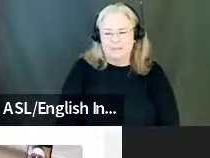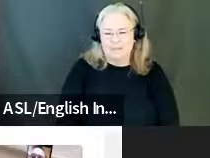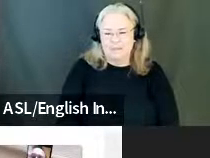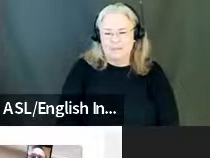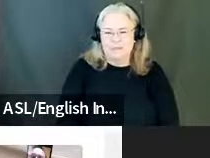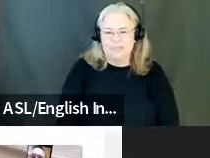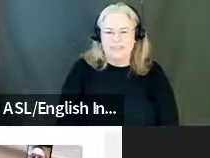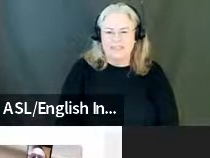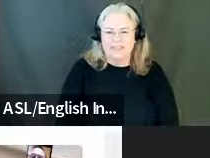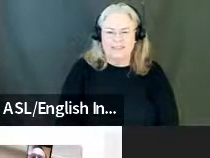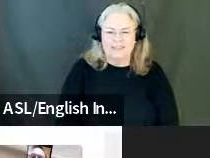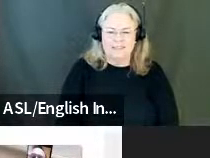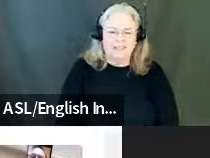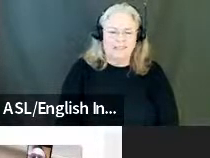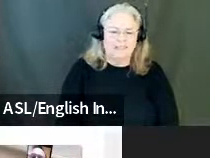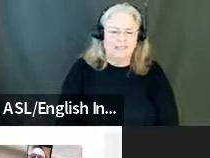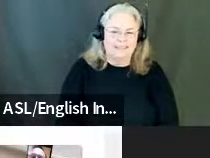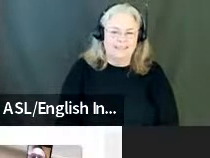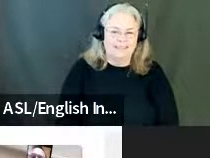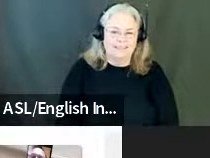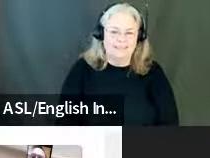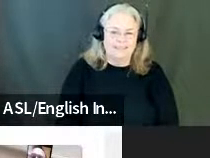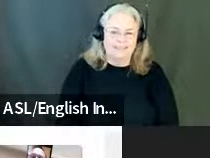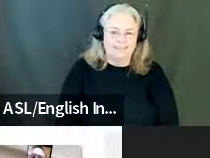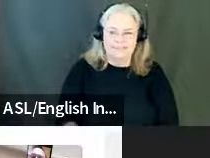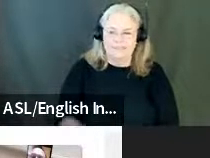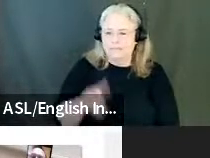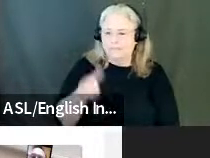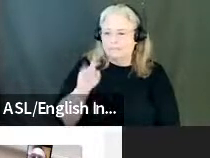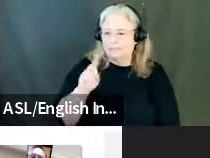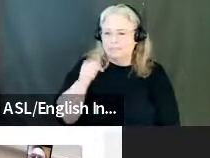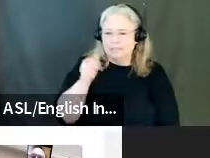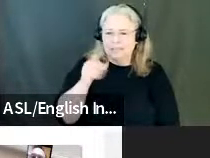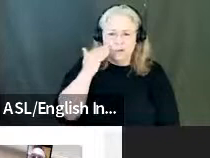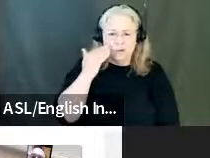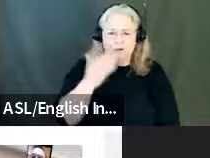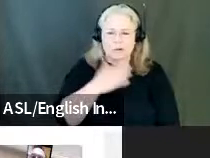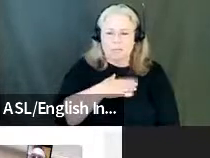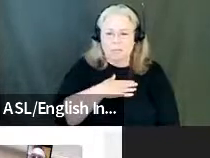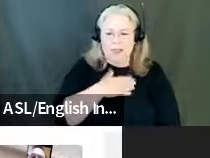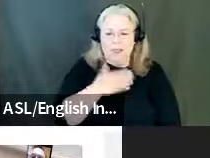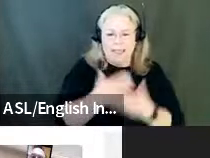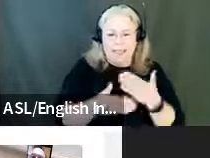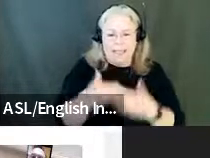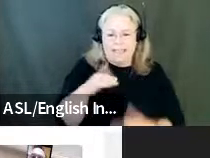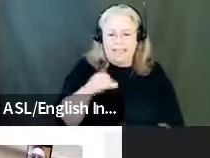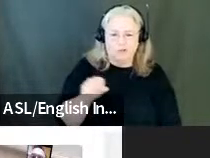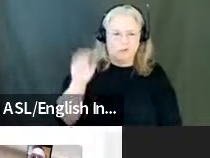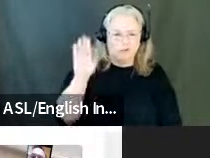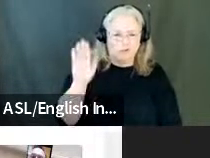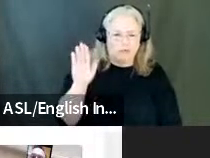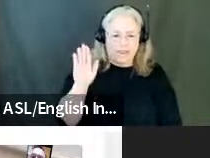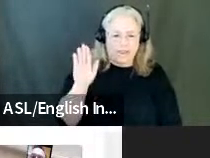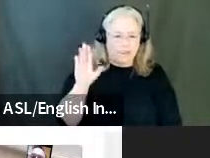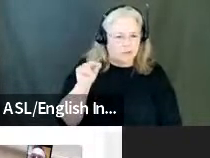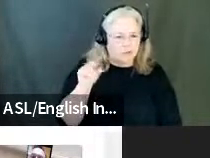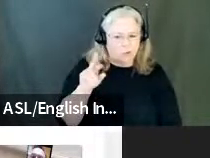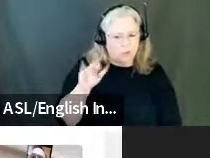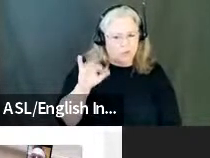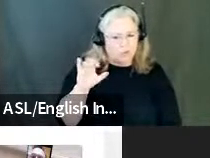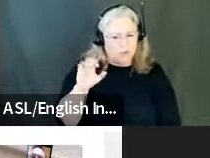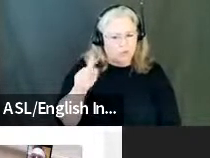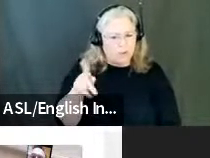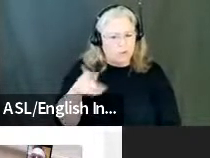So there's one, did anyone know that my hand is raised? No. Rick, does Rick have a